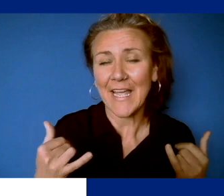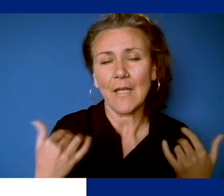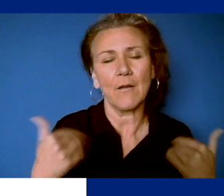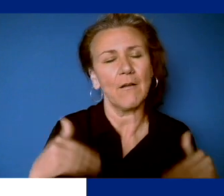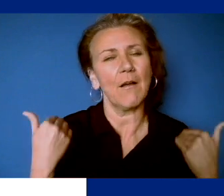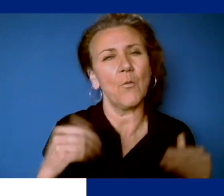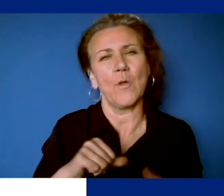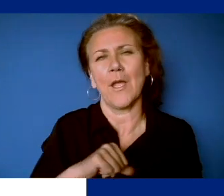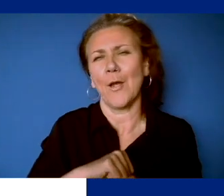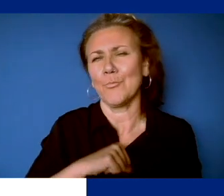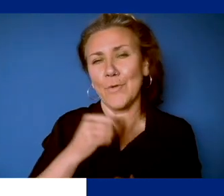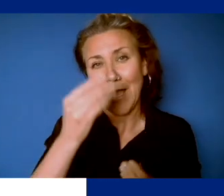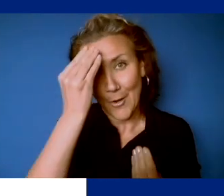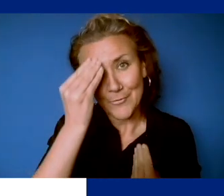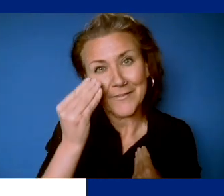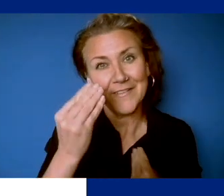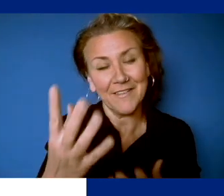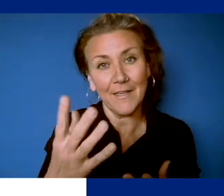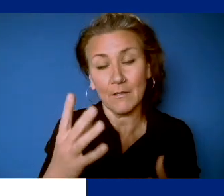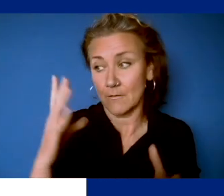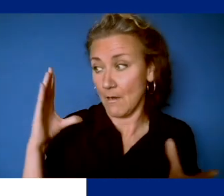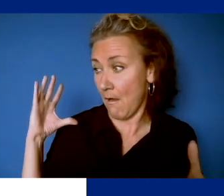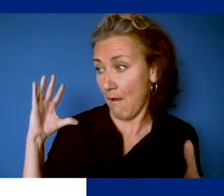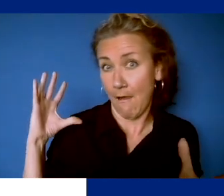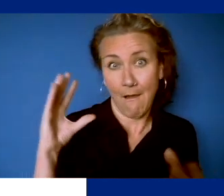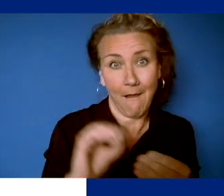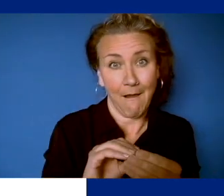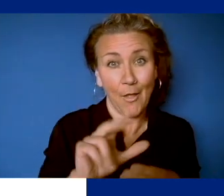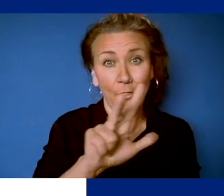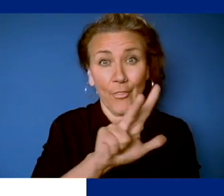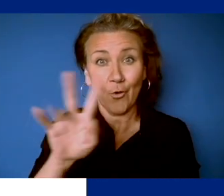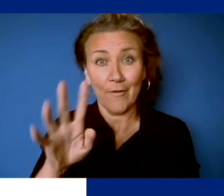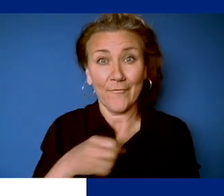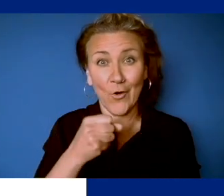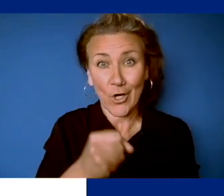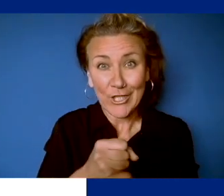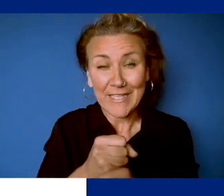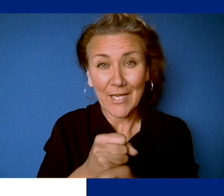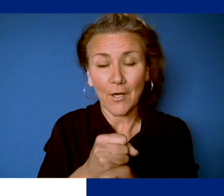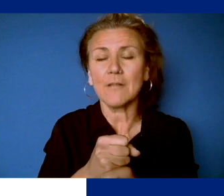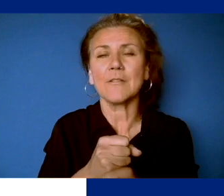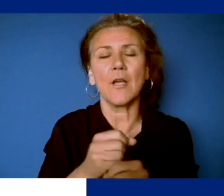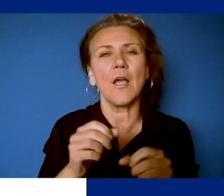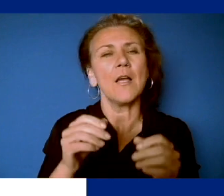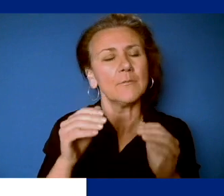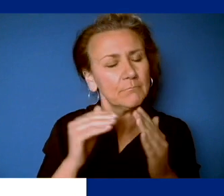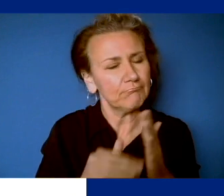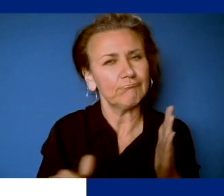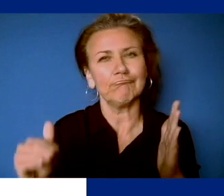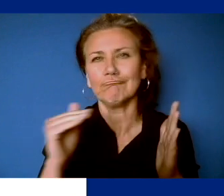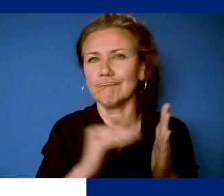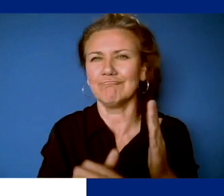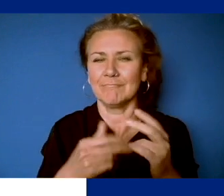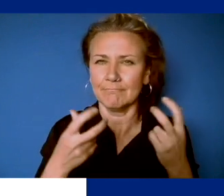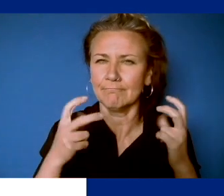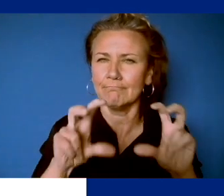today, we are so proud to tell you that over the 34 years of the foundation, we have consistently